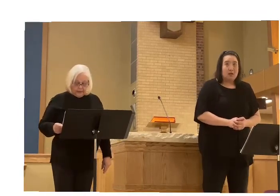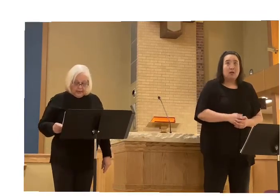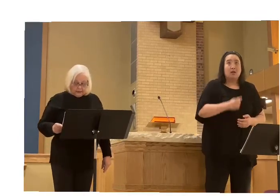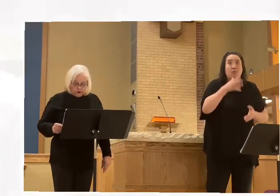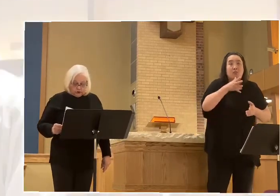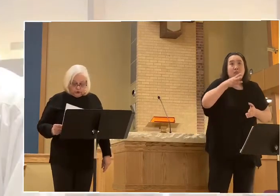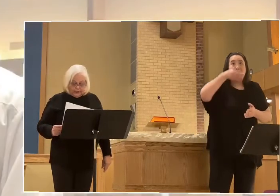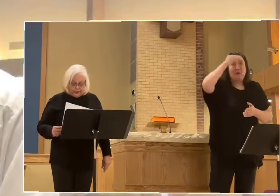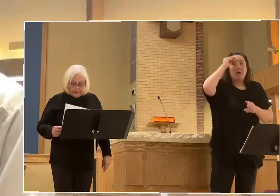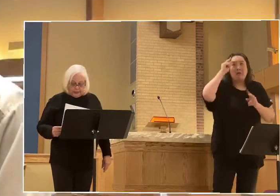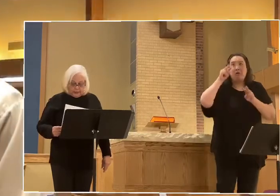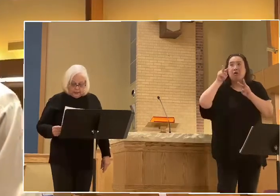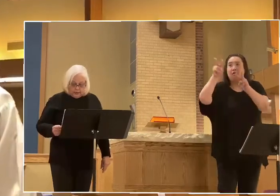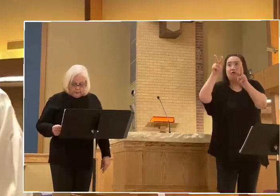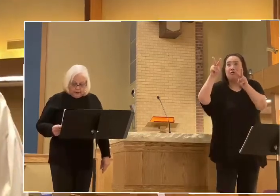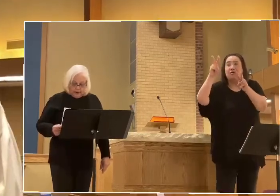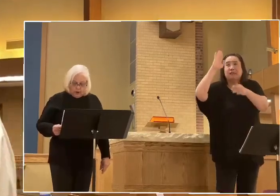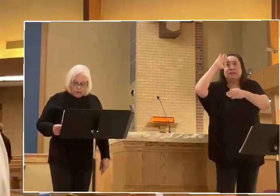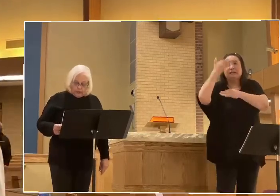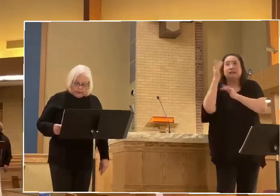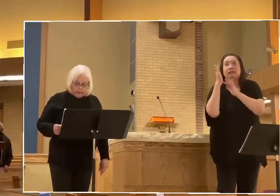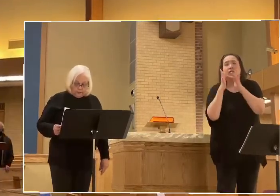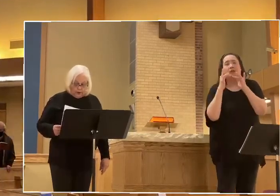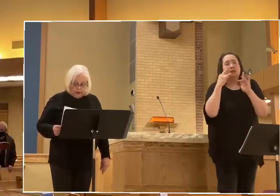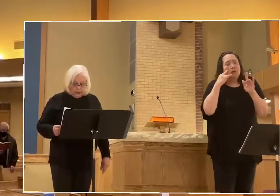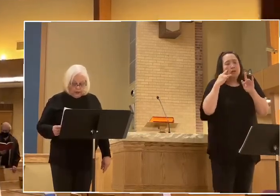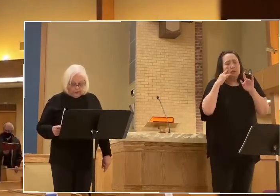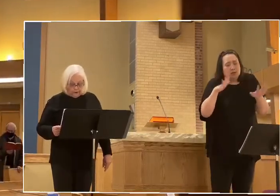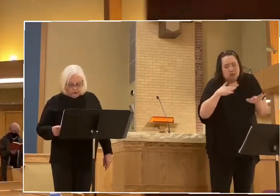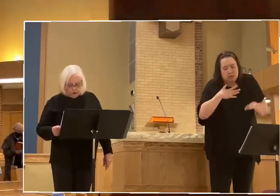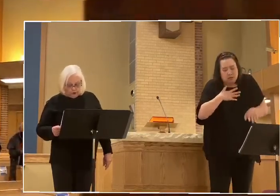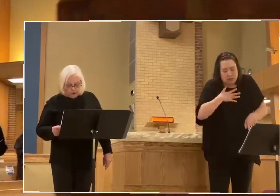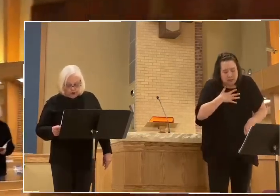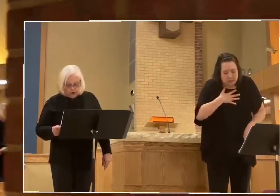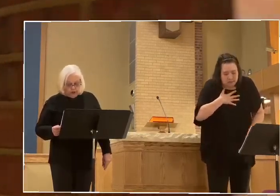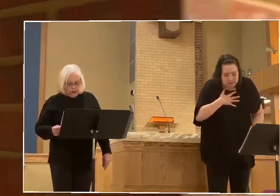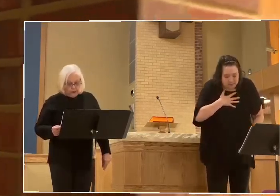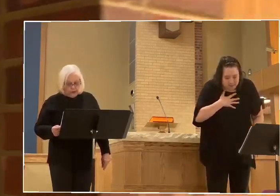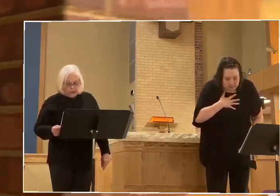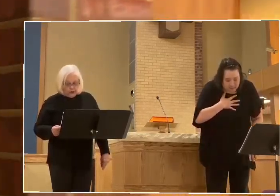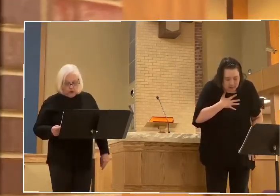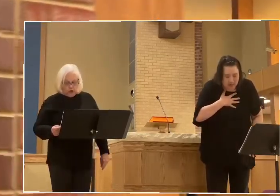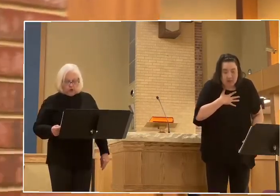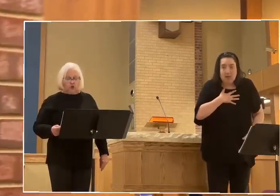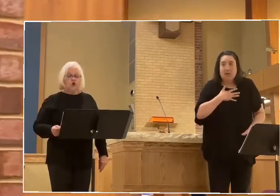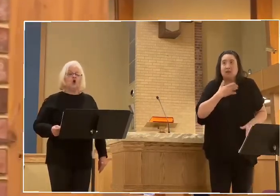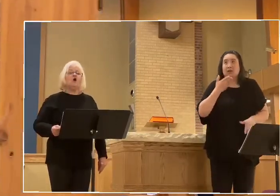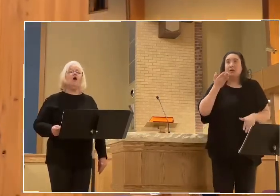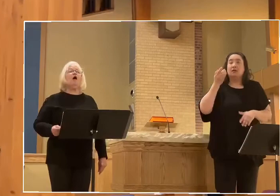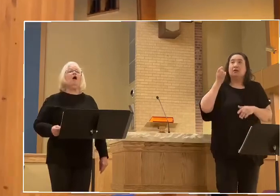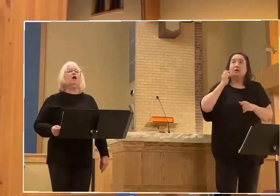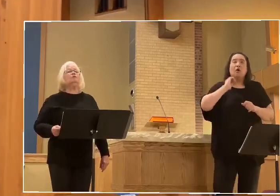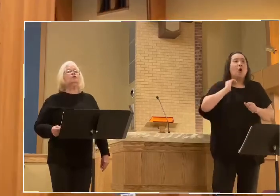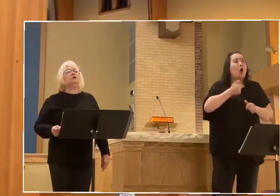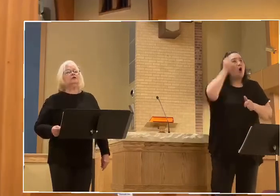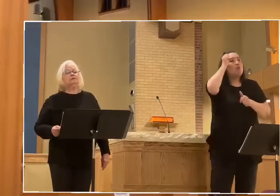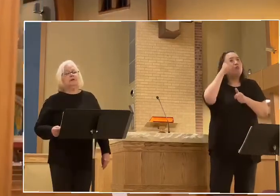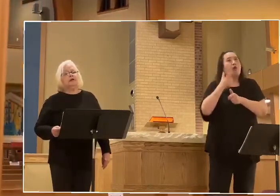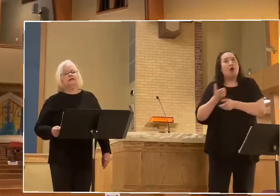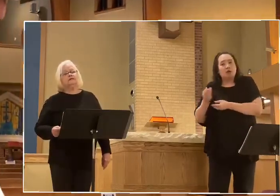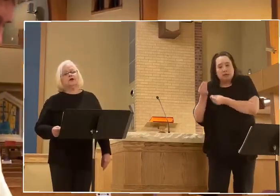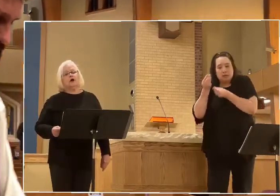Stunned and stricken, Mary, Mother, in your arms